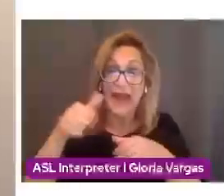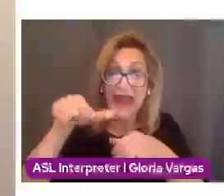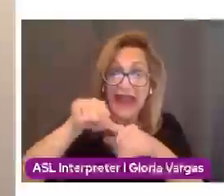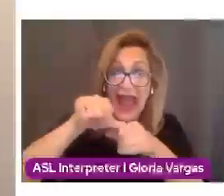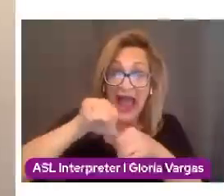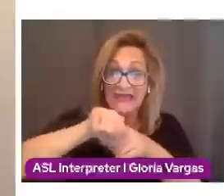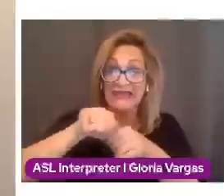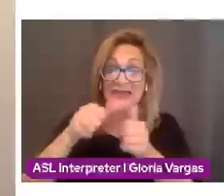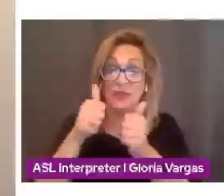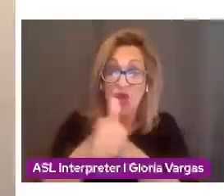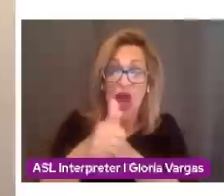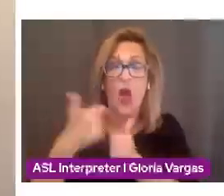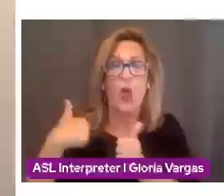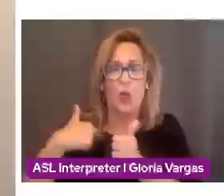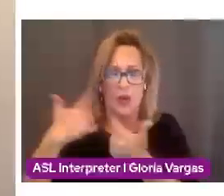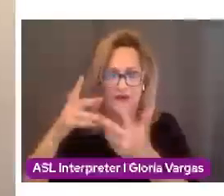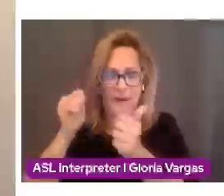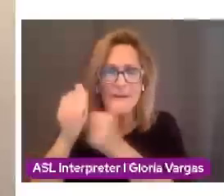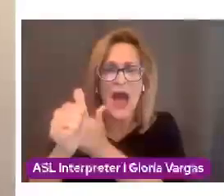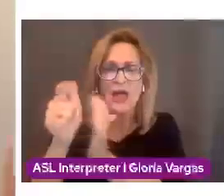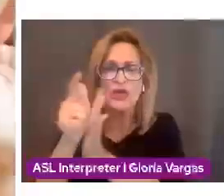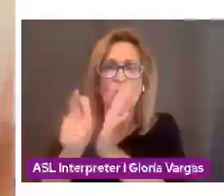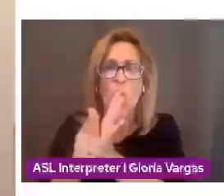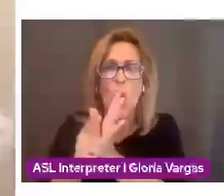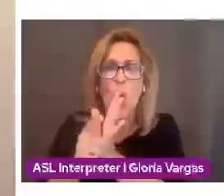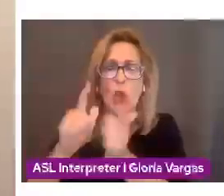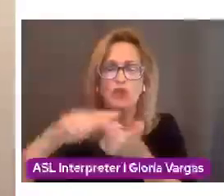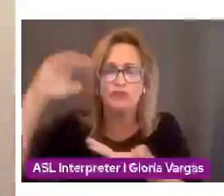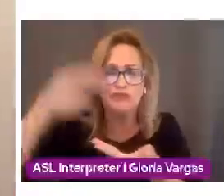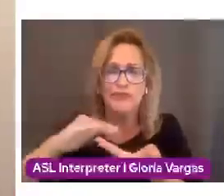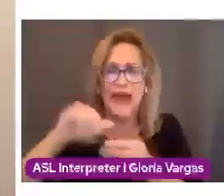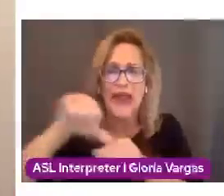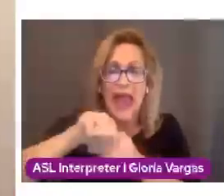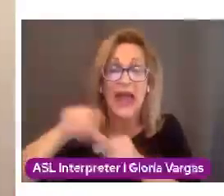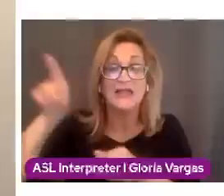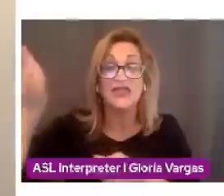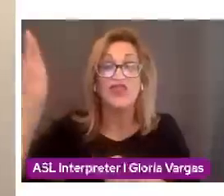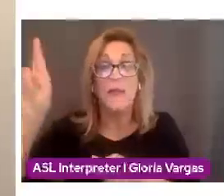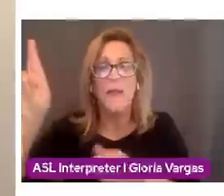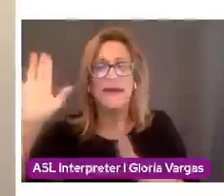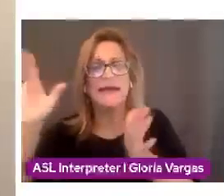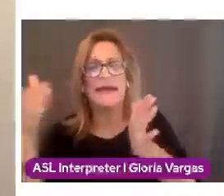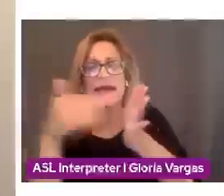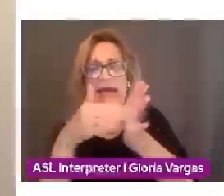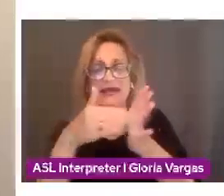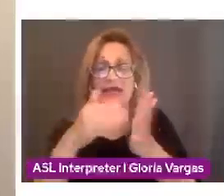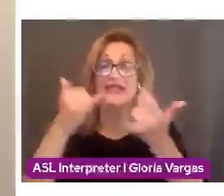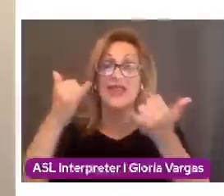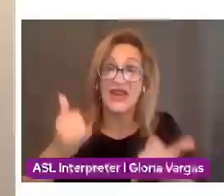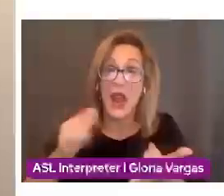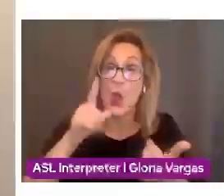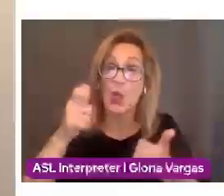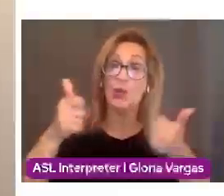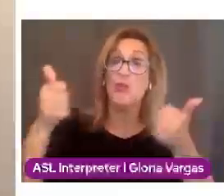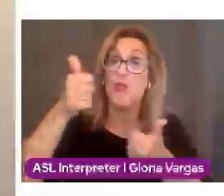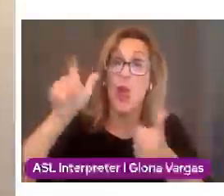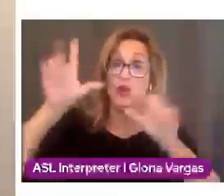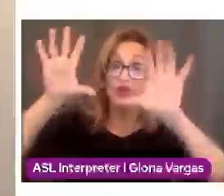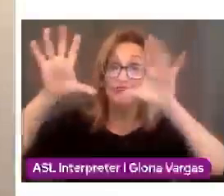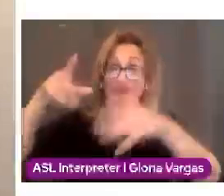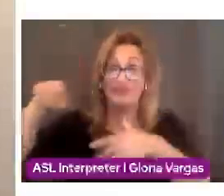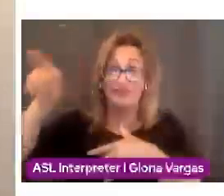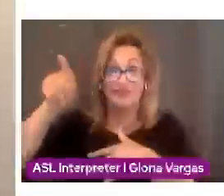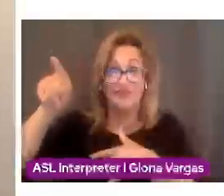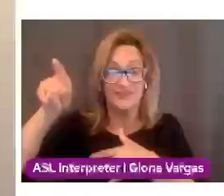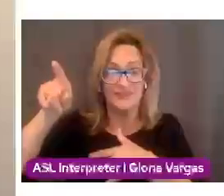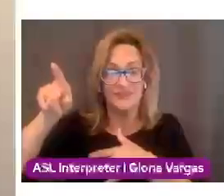legislation to lower gas prices. Republicans voted against it. It's up against the filibuster. We already passed the House. We did